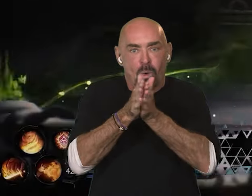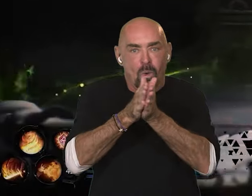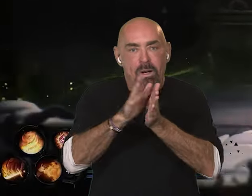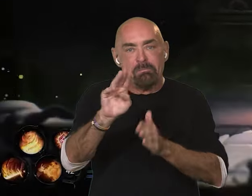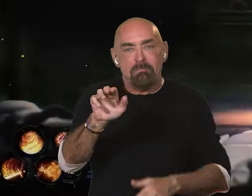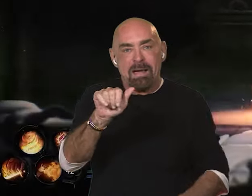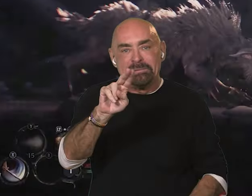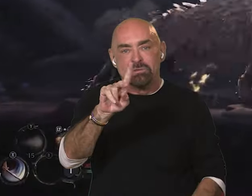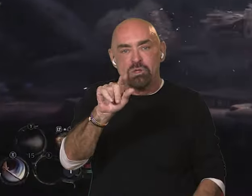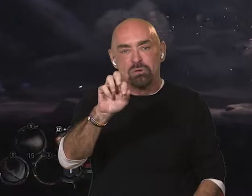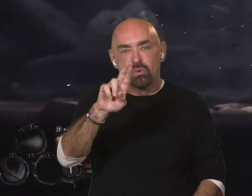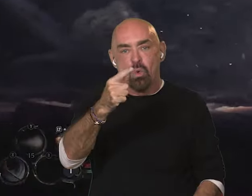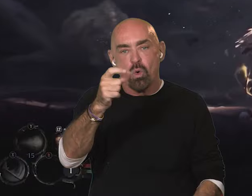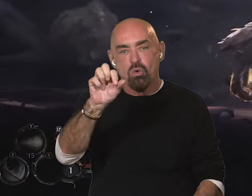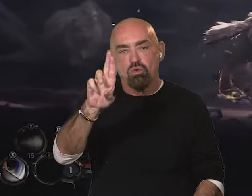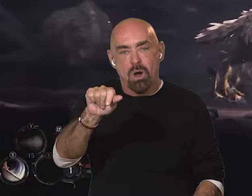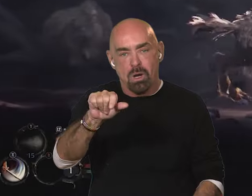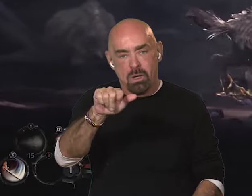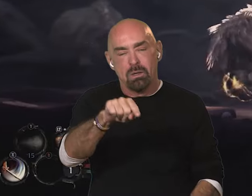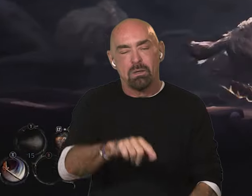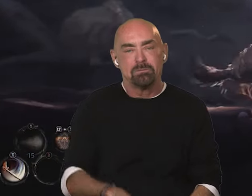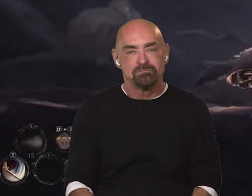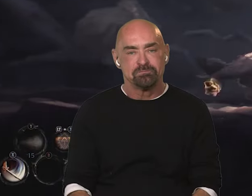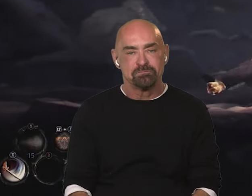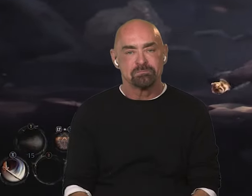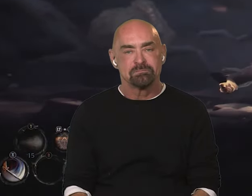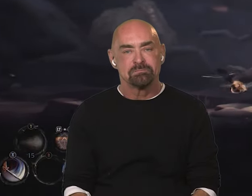date, Mandragora.